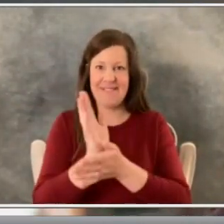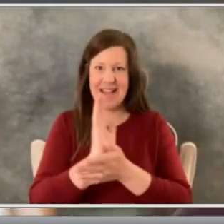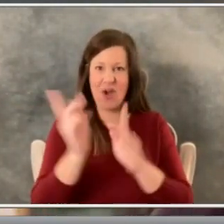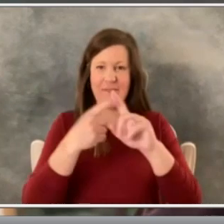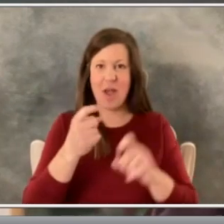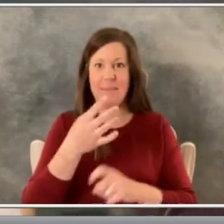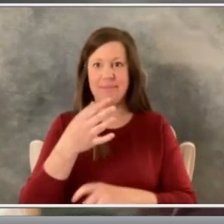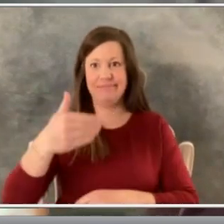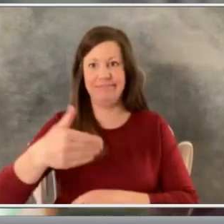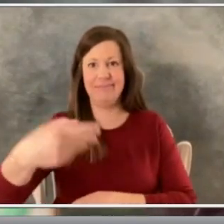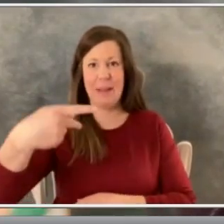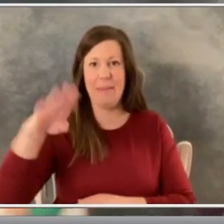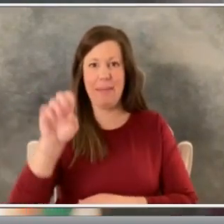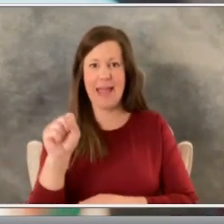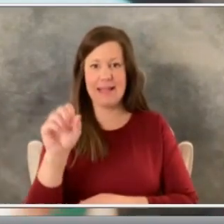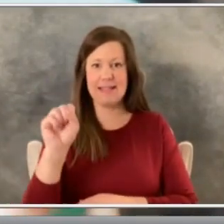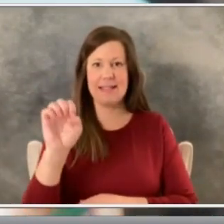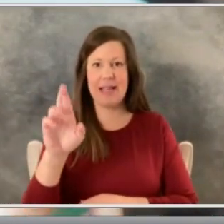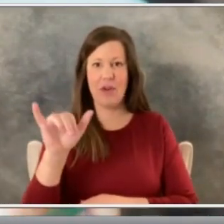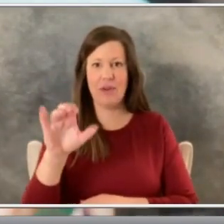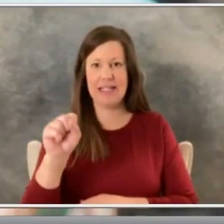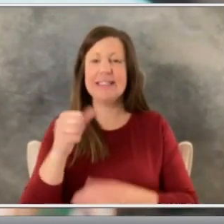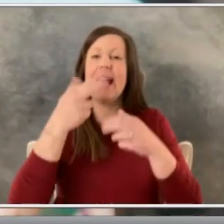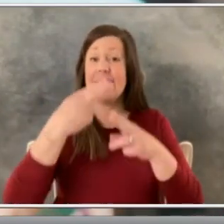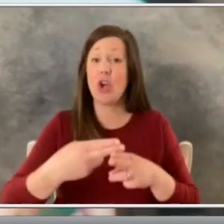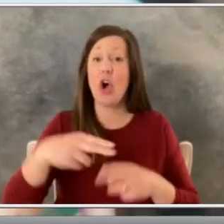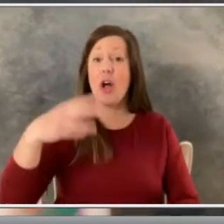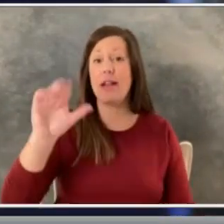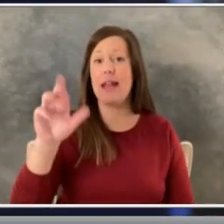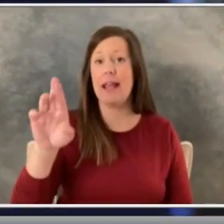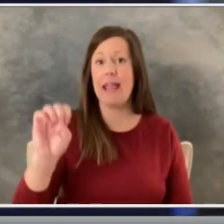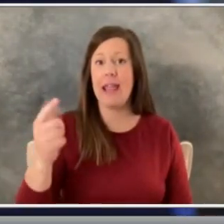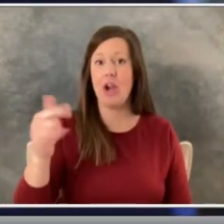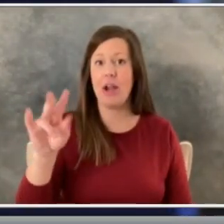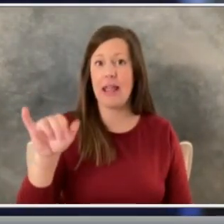dad. The series is called Caregiving, and you can watch the entire video on